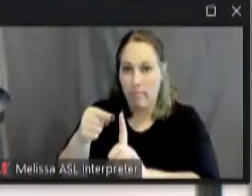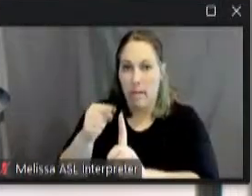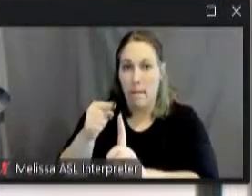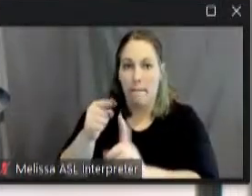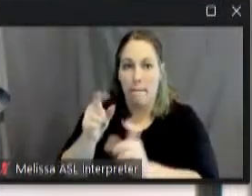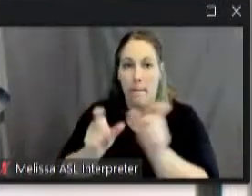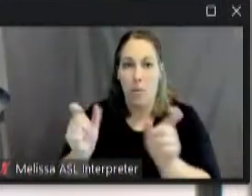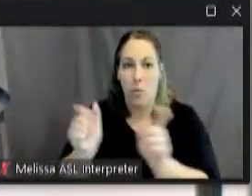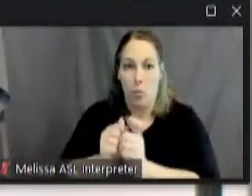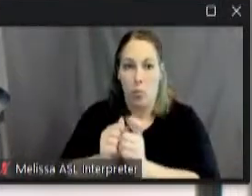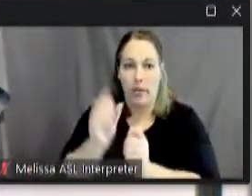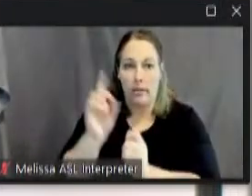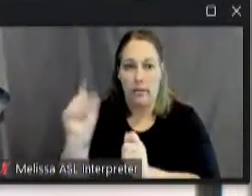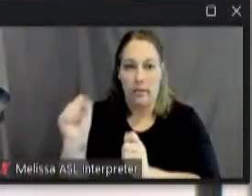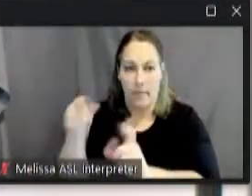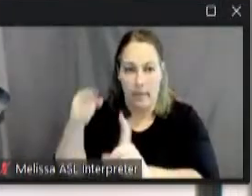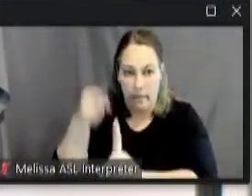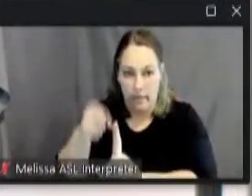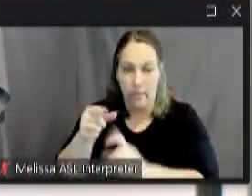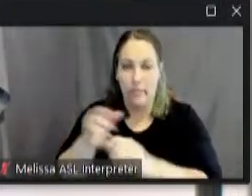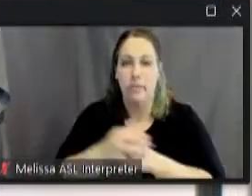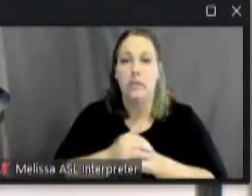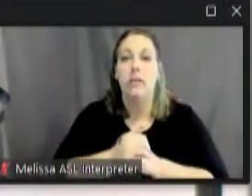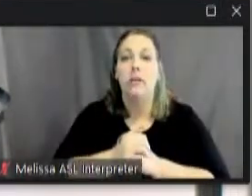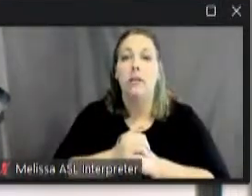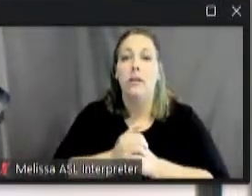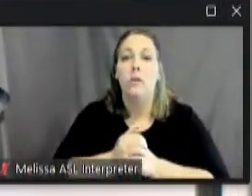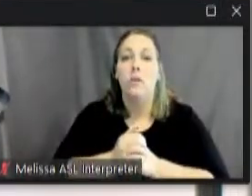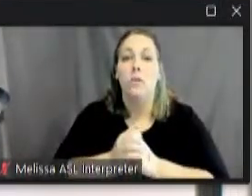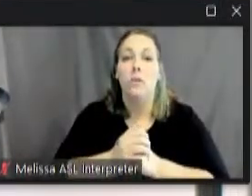analysis and make these very